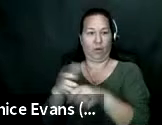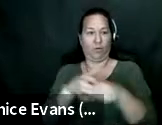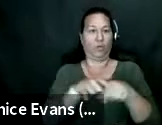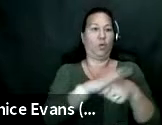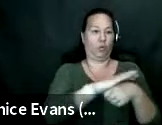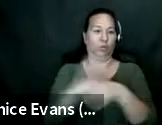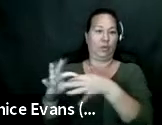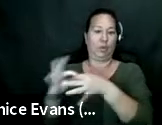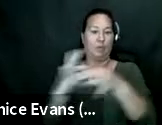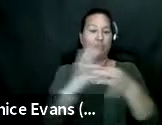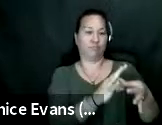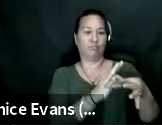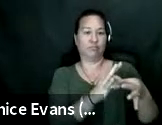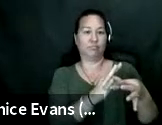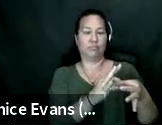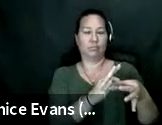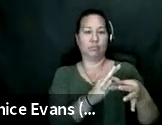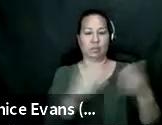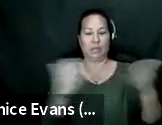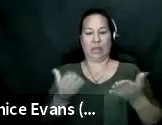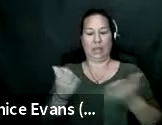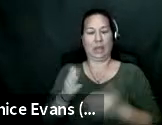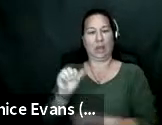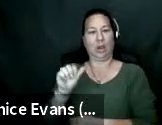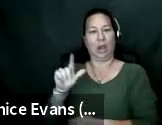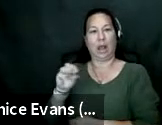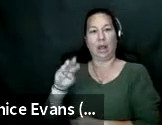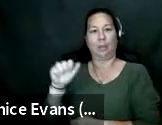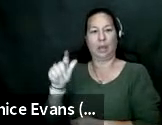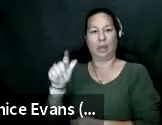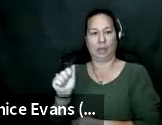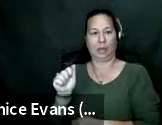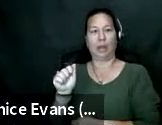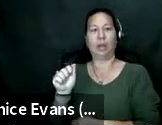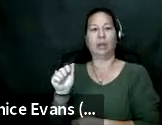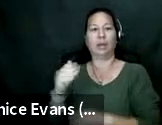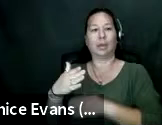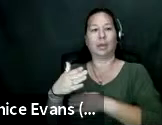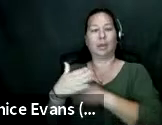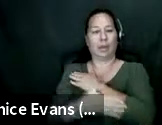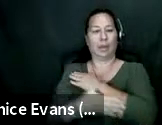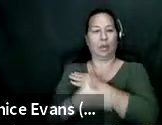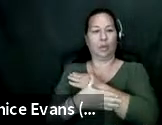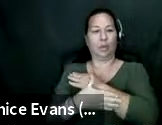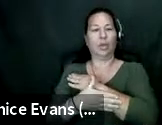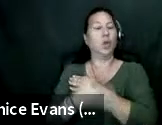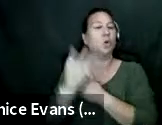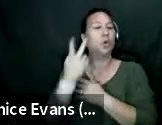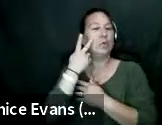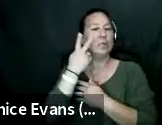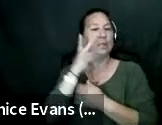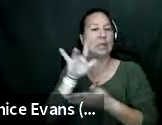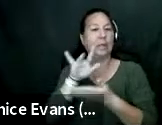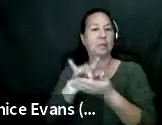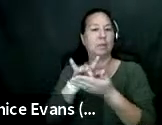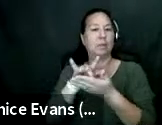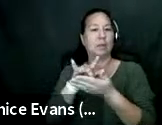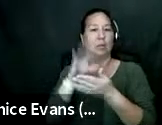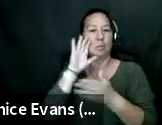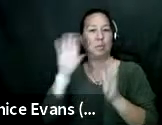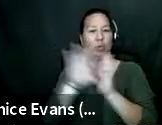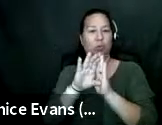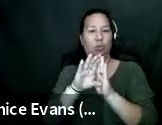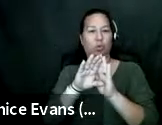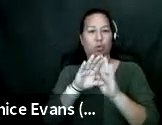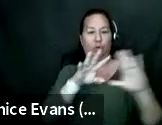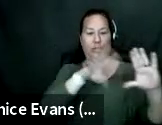in Alameda County. And what you can see in the middle of this figure is the daily reported cases. As some